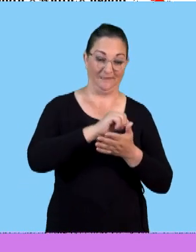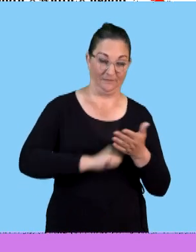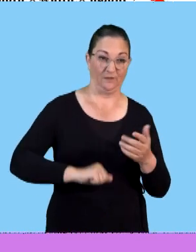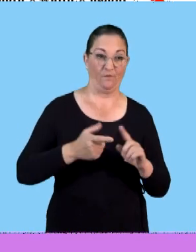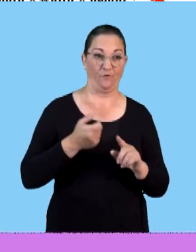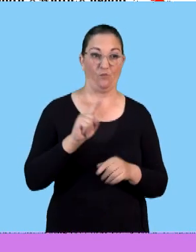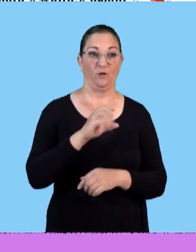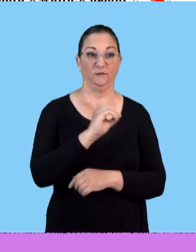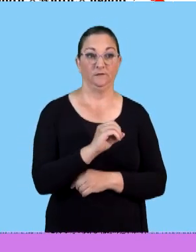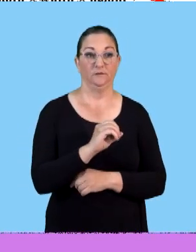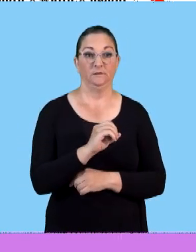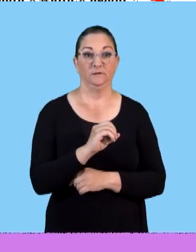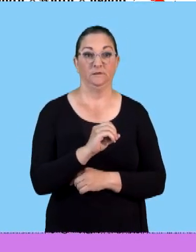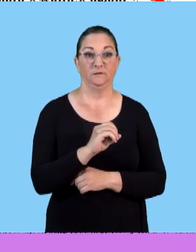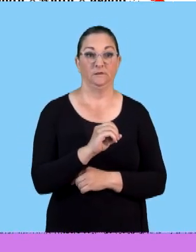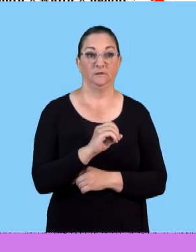and subtract it, right, from the